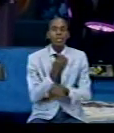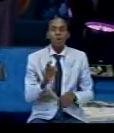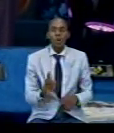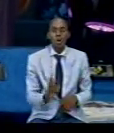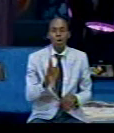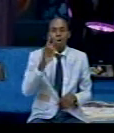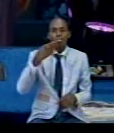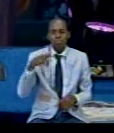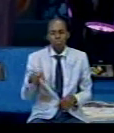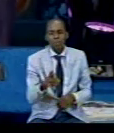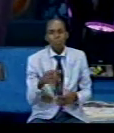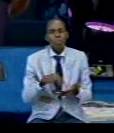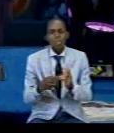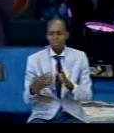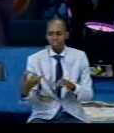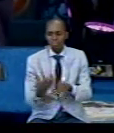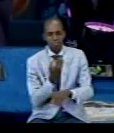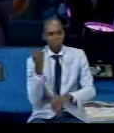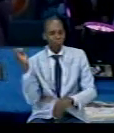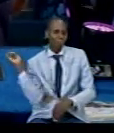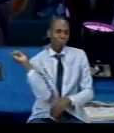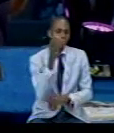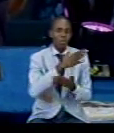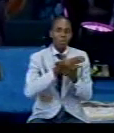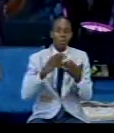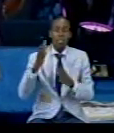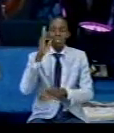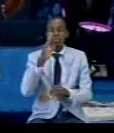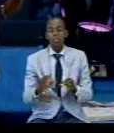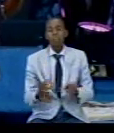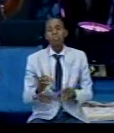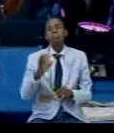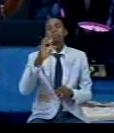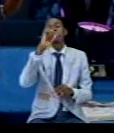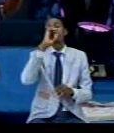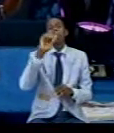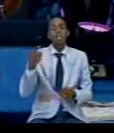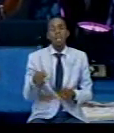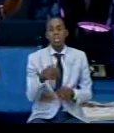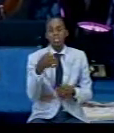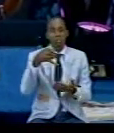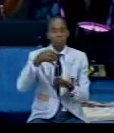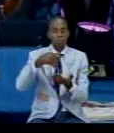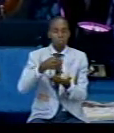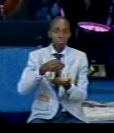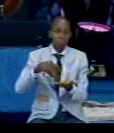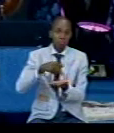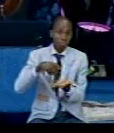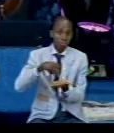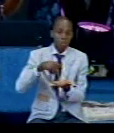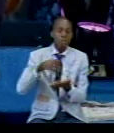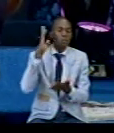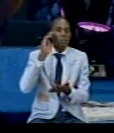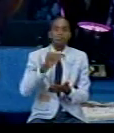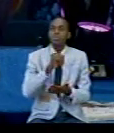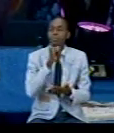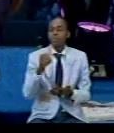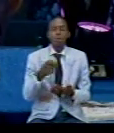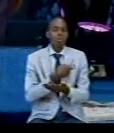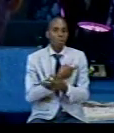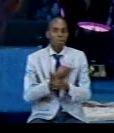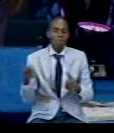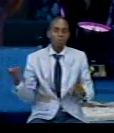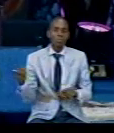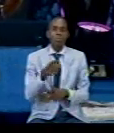them away. And if they drink any deadly thing, it shall not hurt them. They shall lay hands on